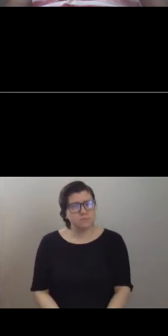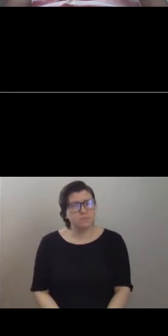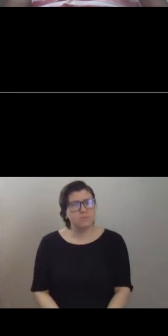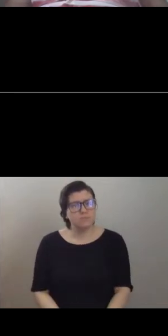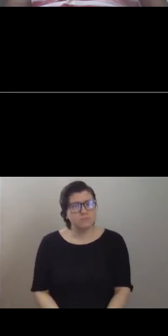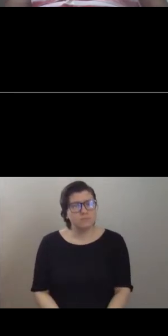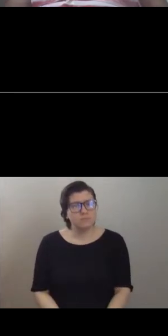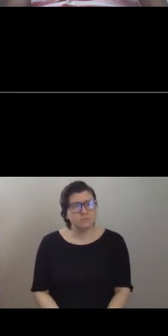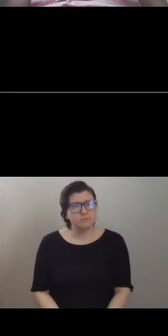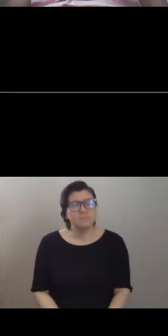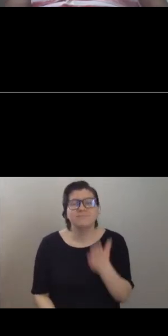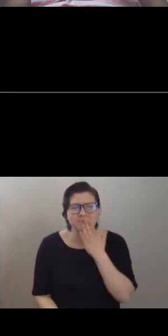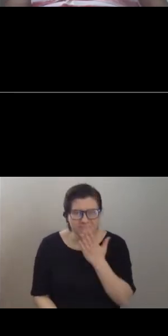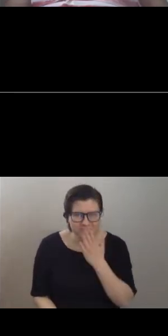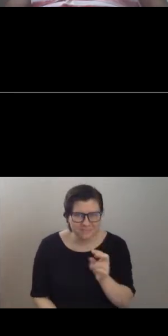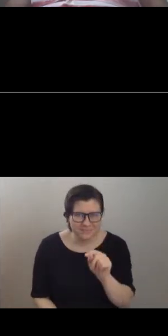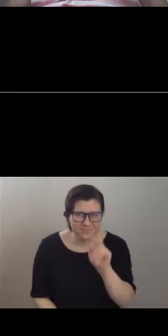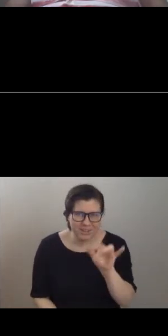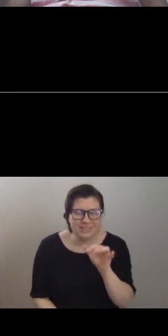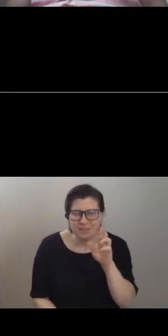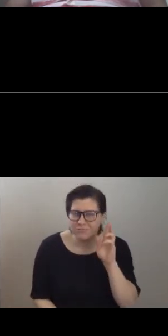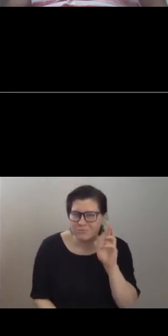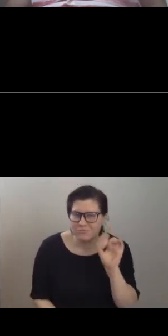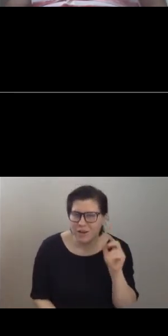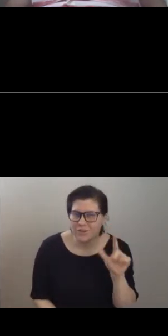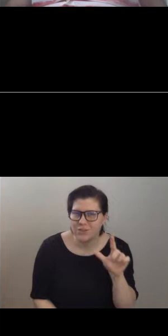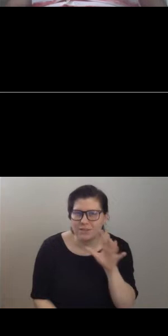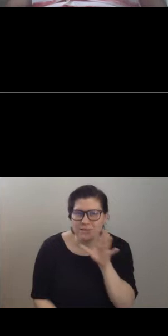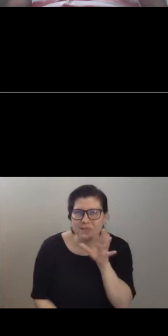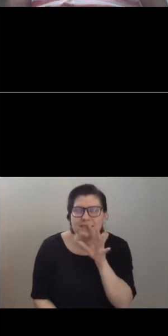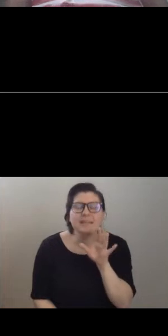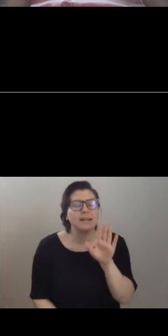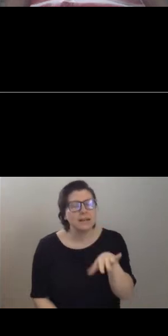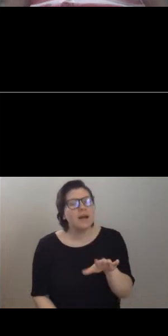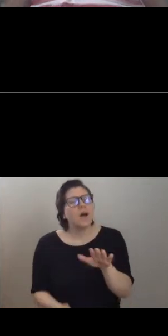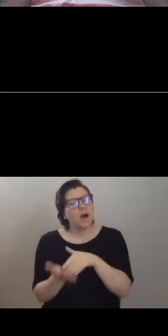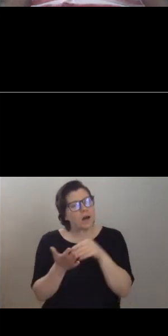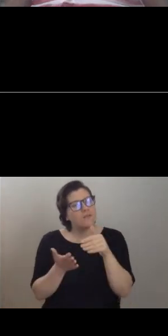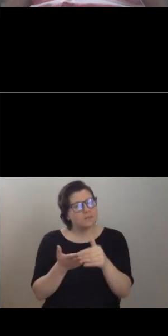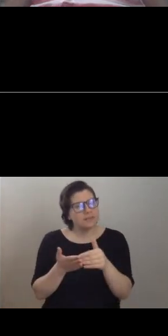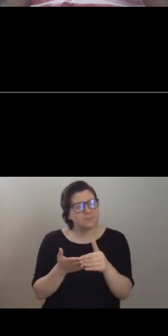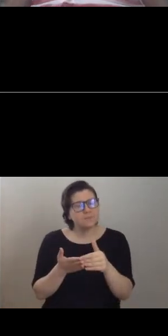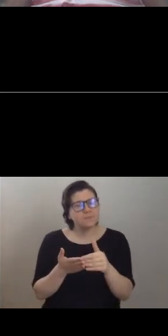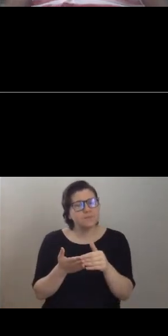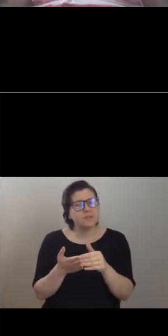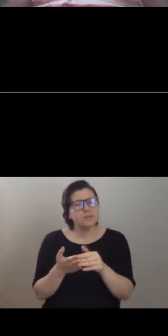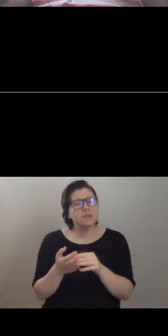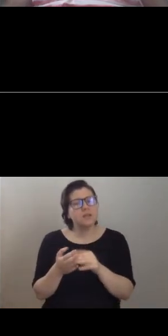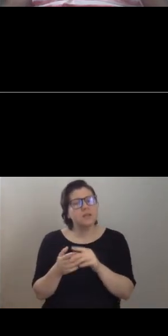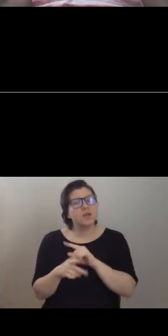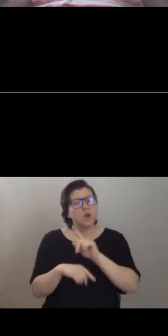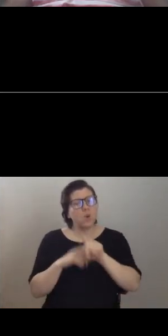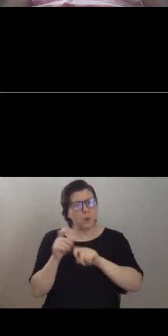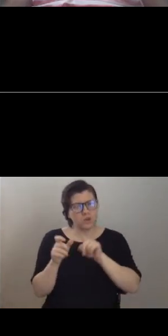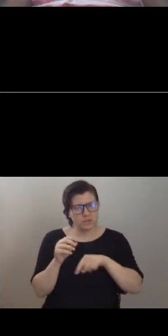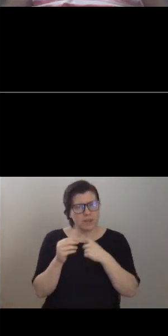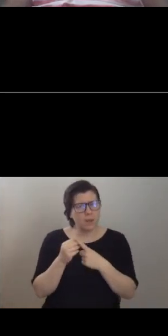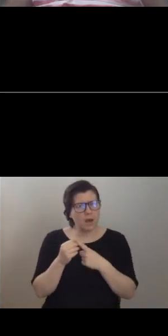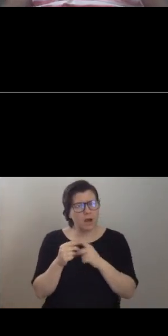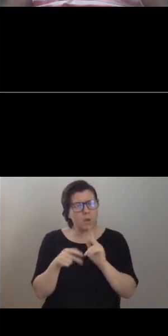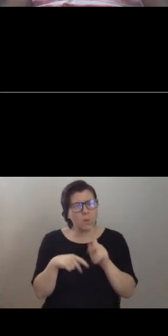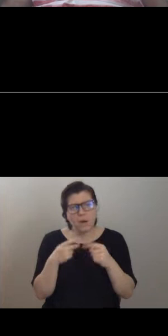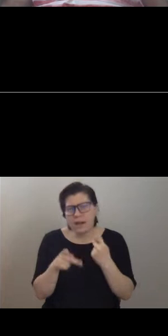Thank you, Tracy, so much. And oftentimes there's questions about what types of